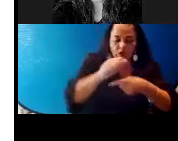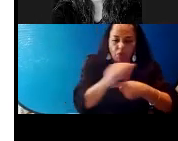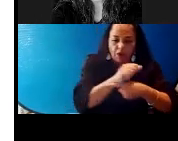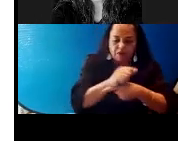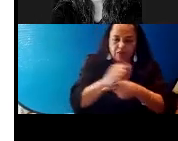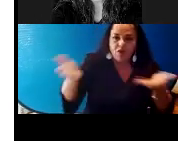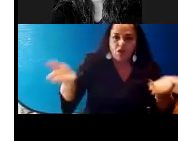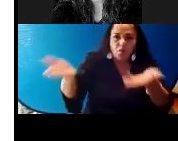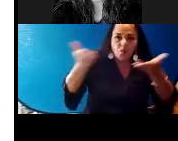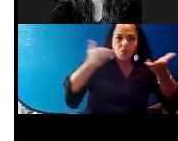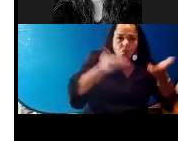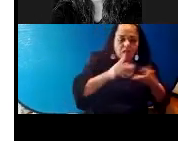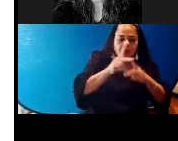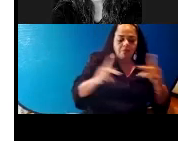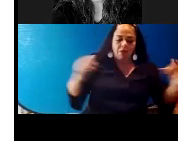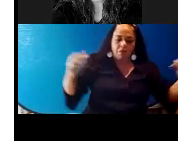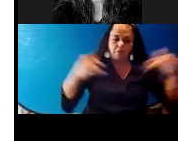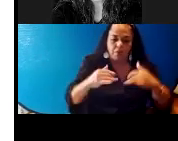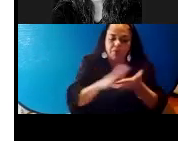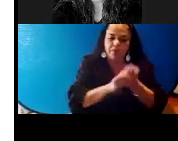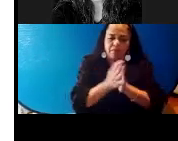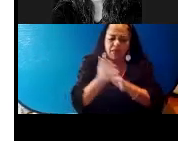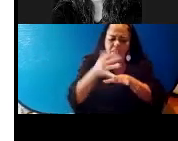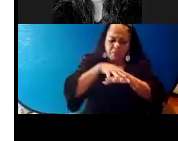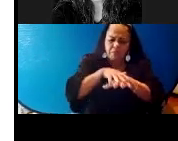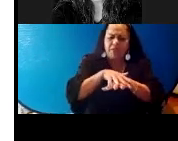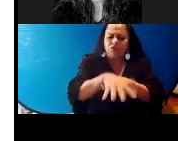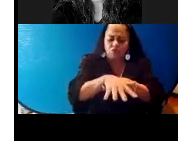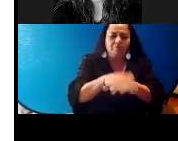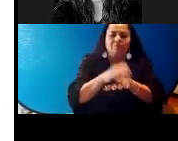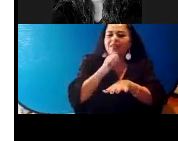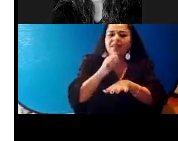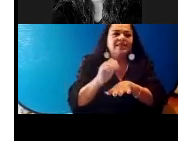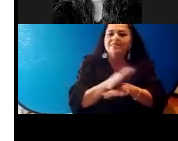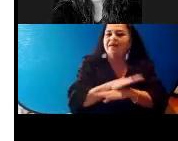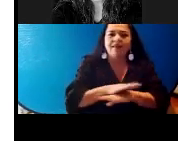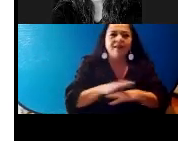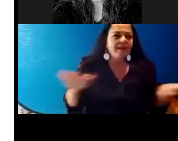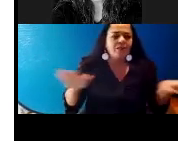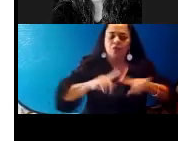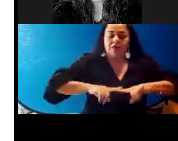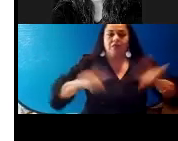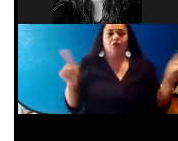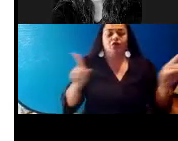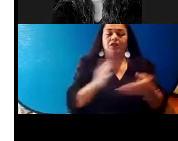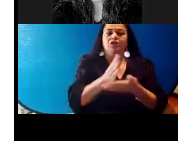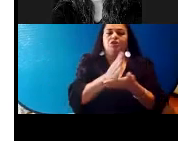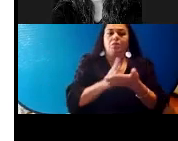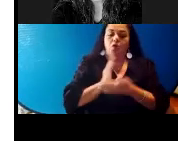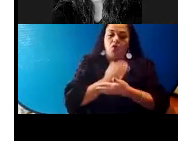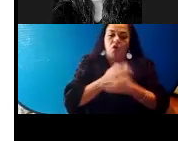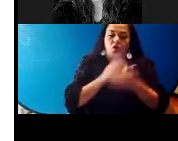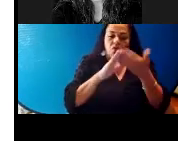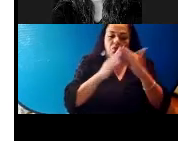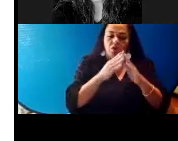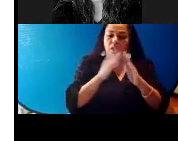in and then become mainstream, right? It's no longer this thing that is so distinct, so different, but now just part of our community and our culture